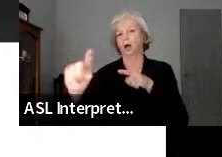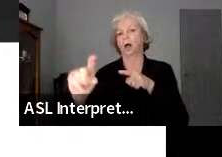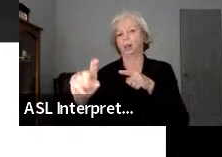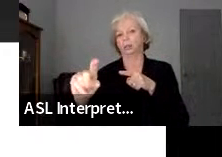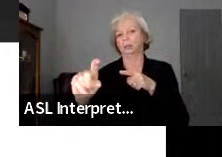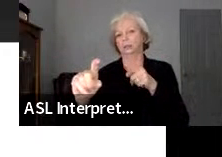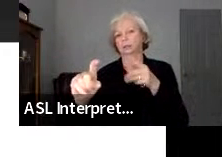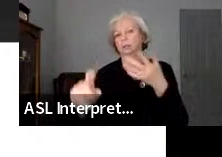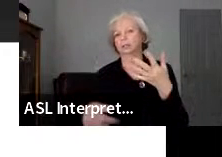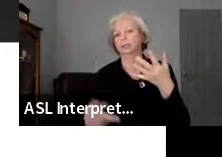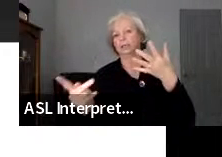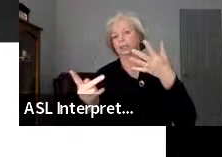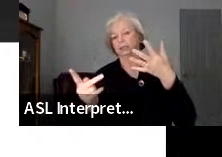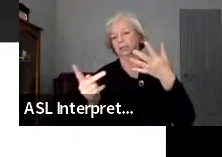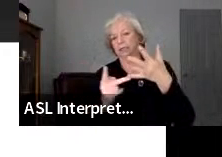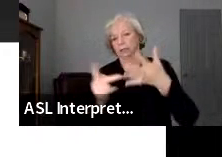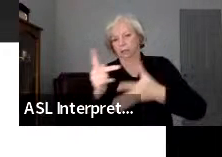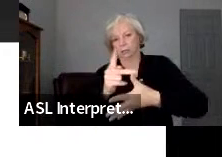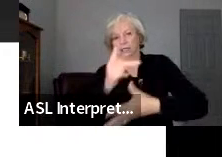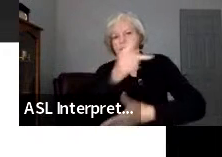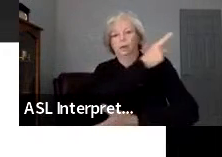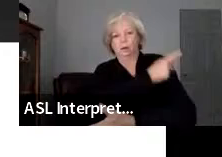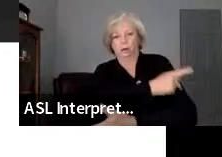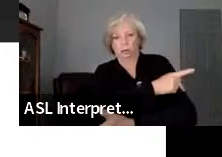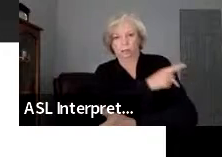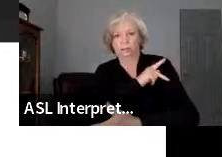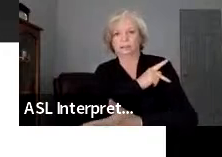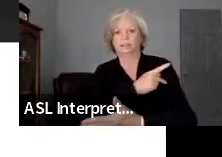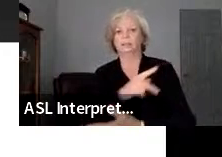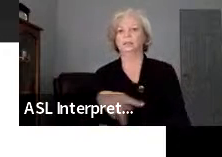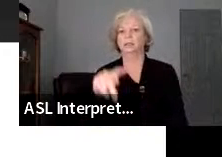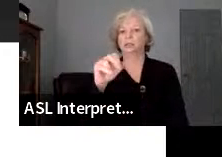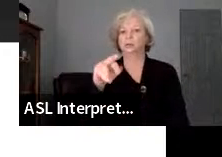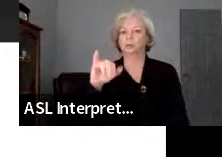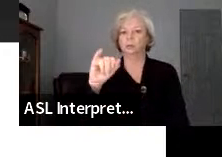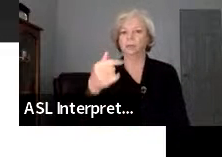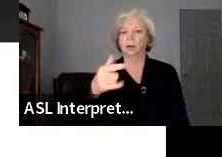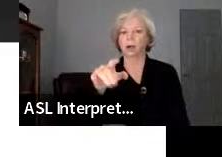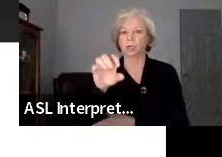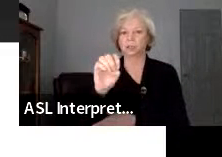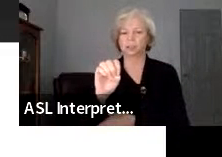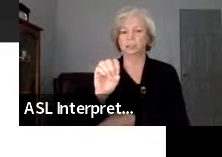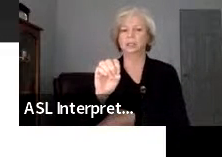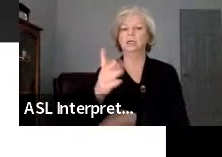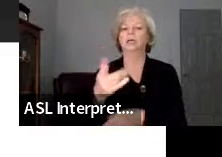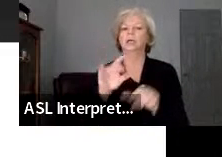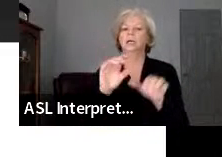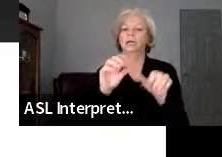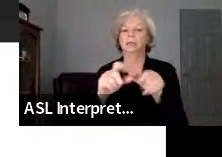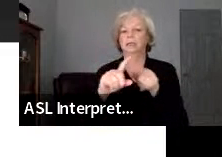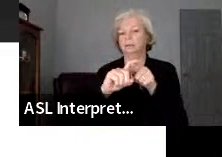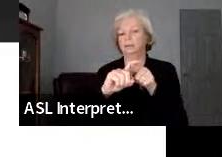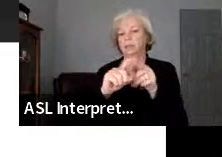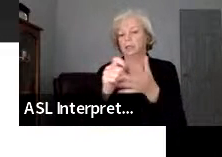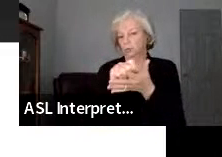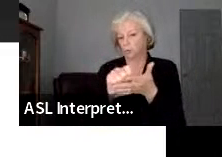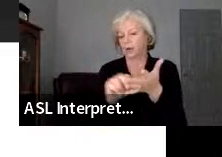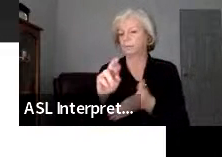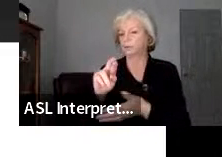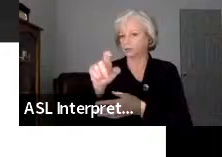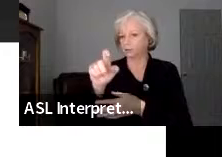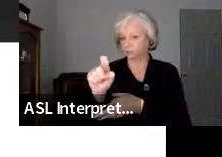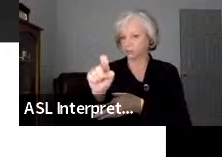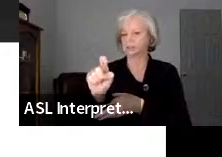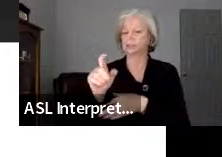clinician, and the symptoms are assessed by a nurse or a doctor, and they can write a prescription right then and call